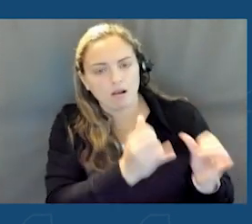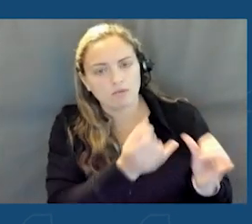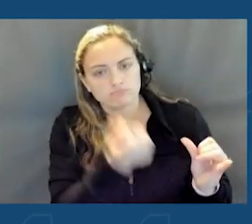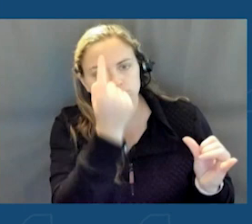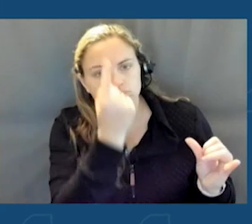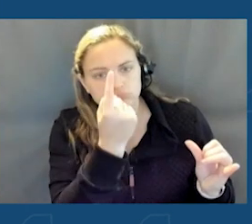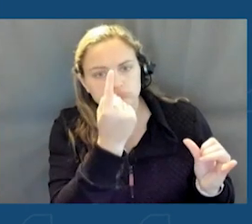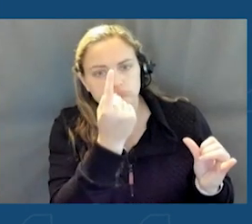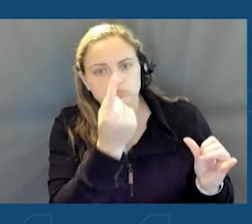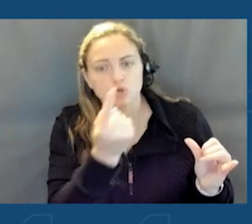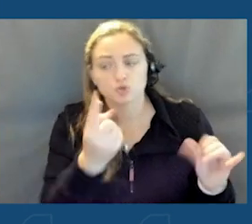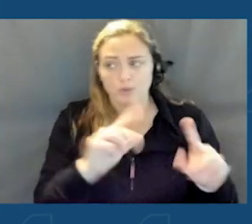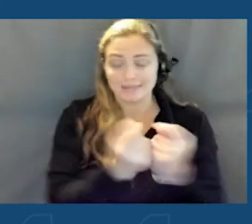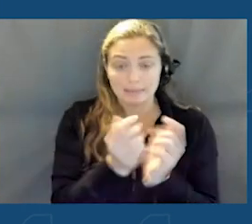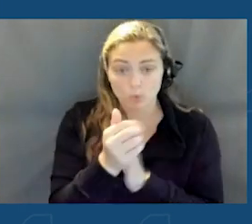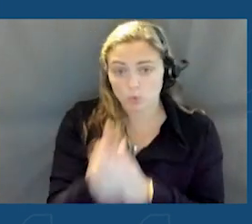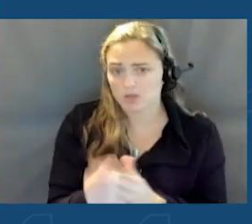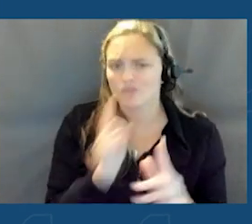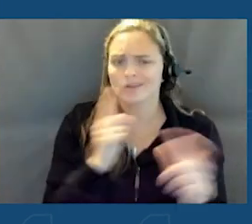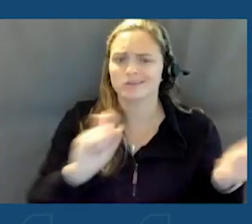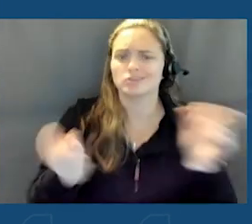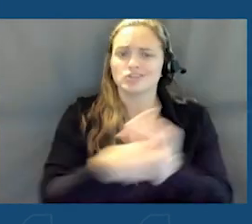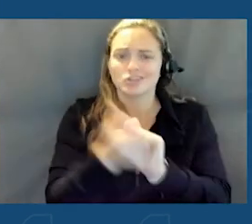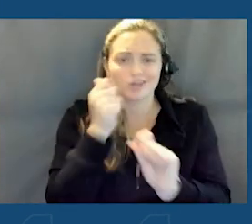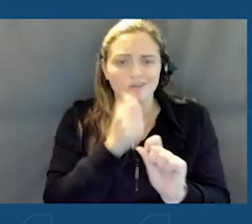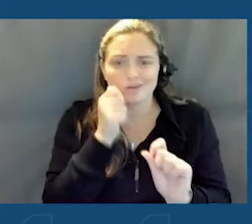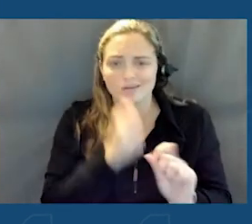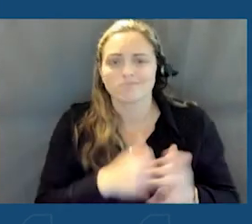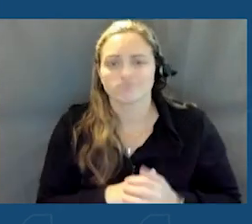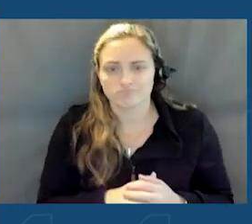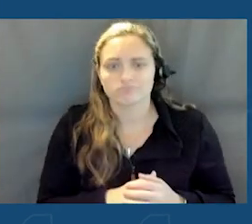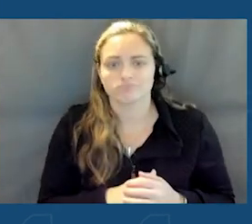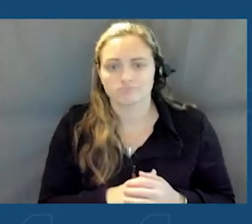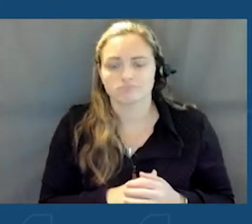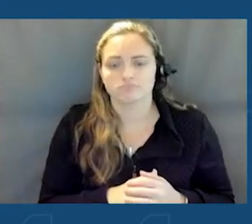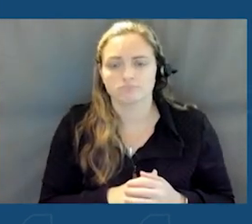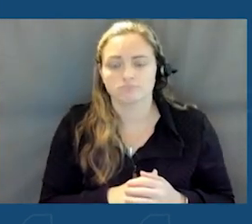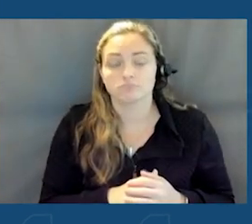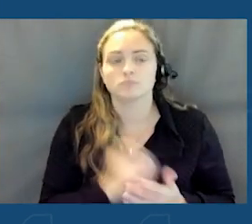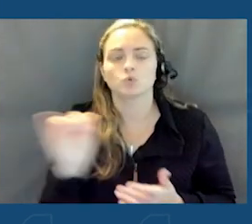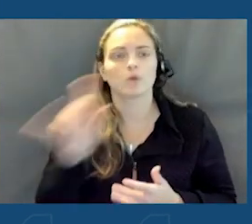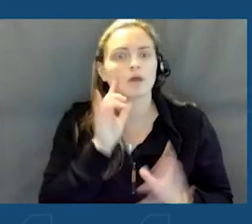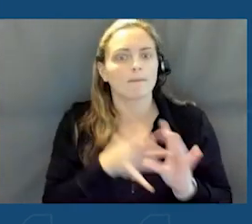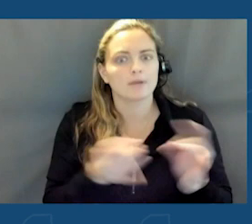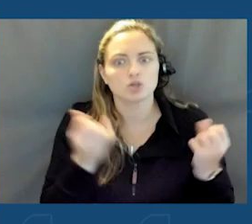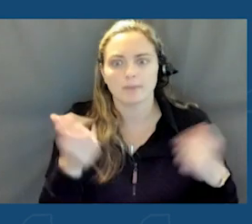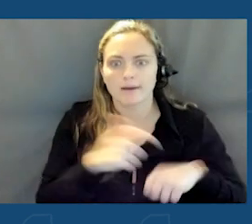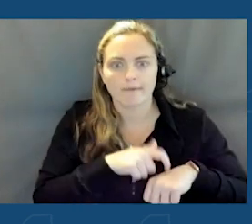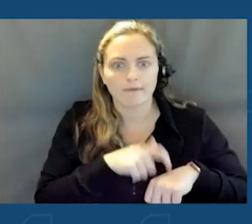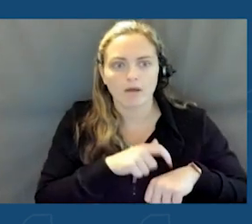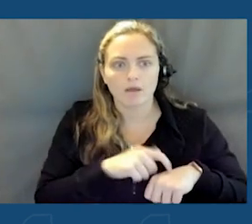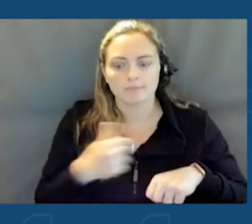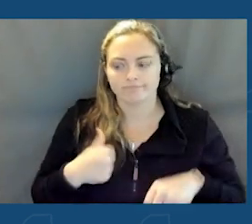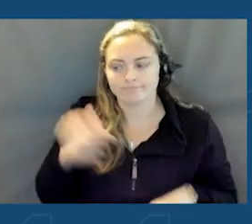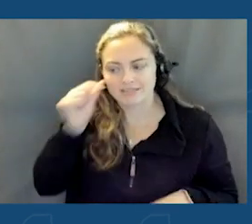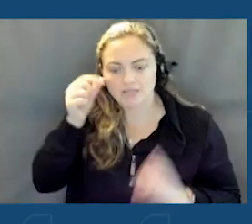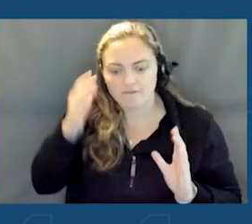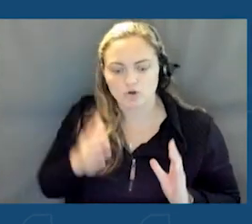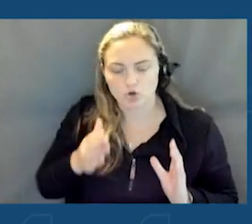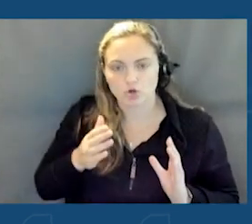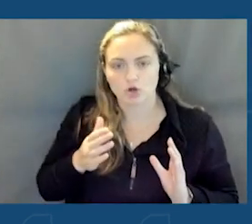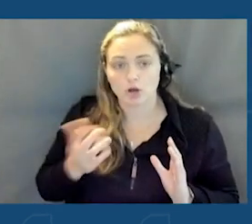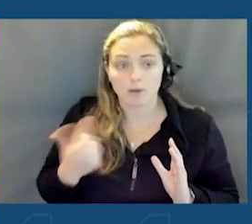you lead are really making a difference every single day. So as I've said many, many times, as governor, number one